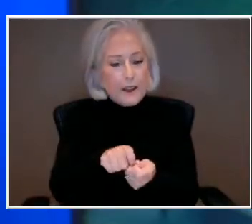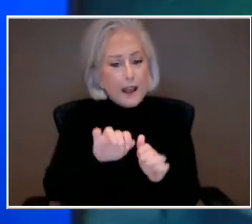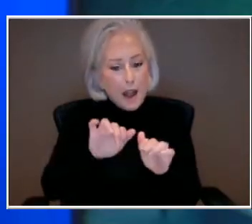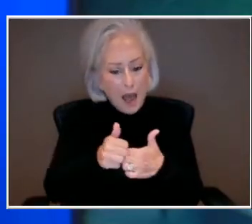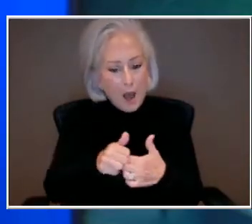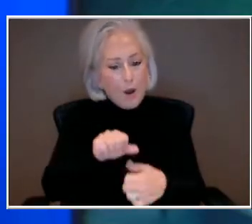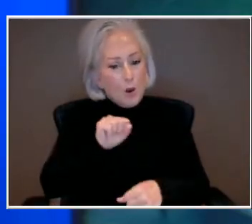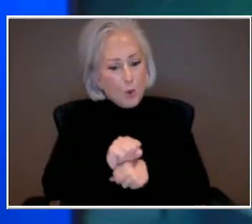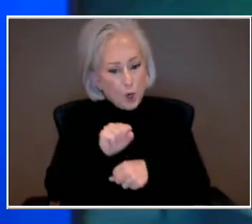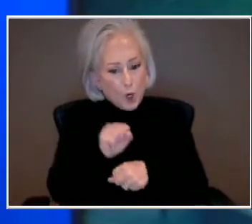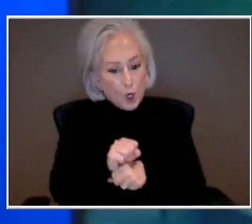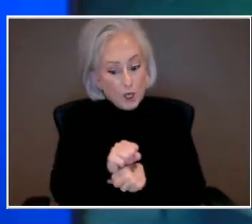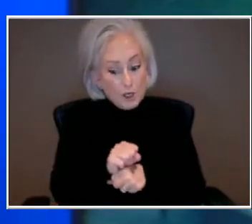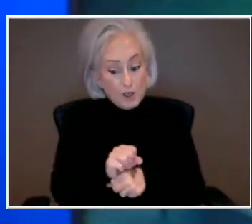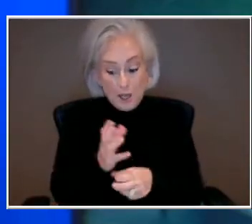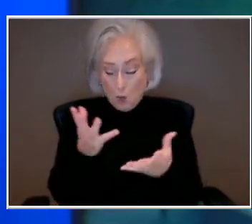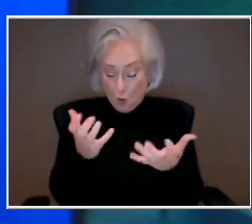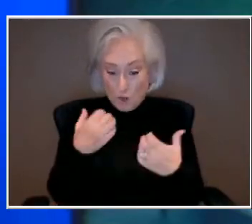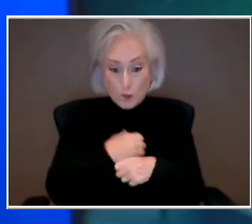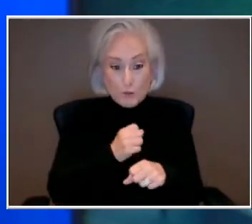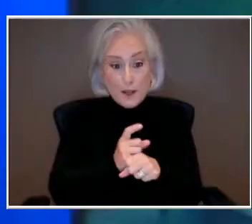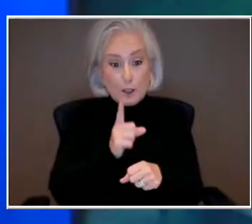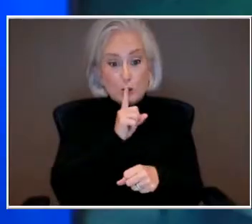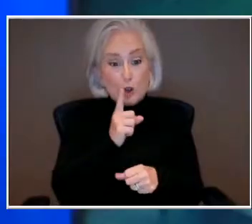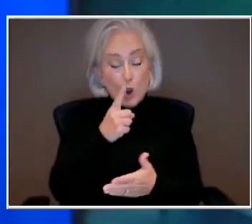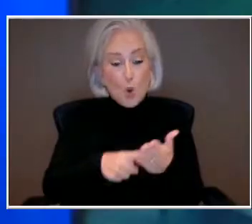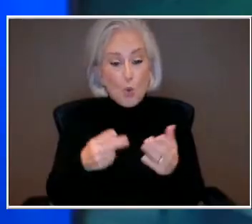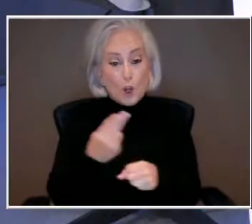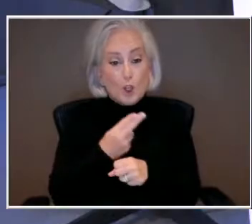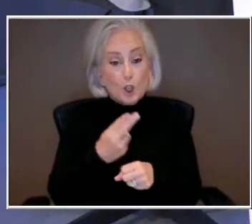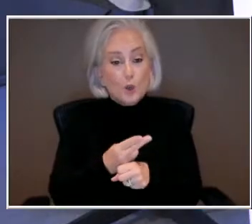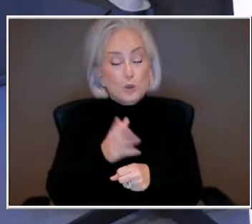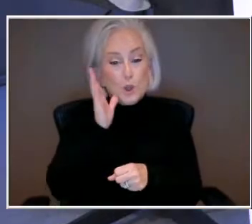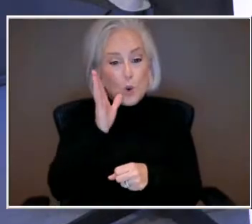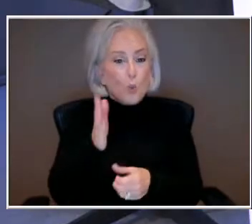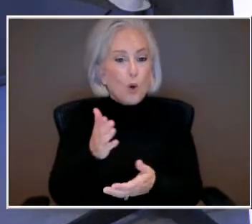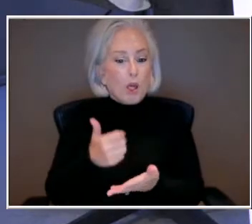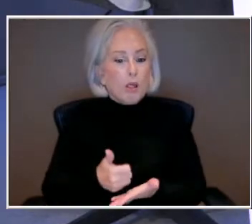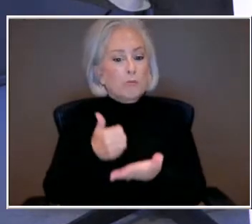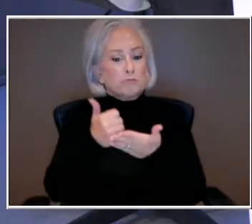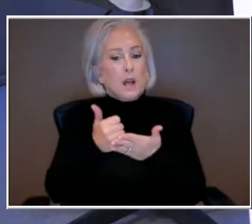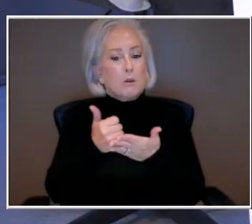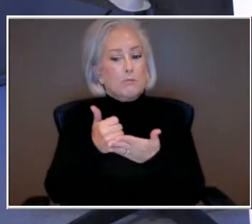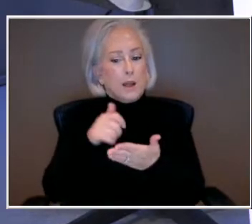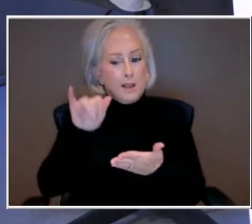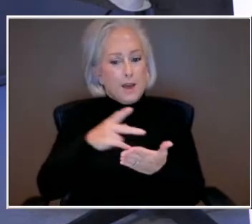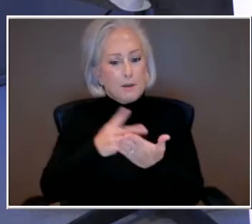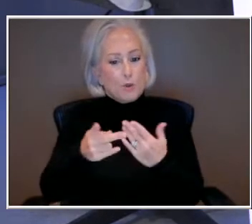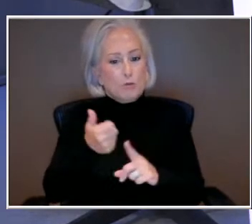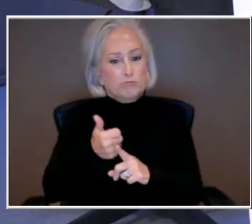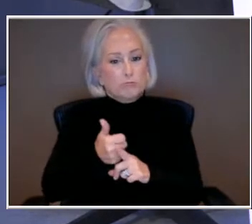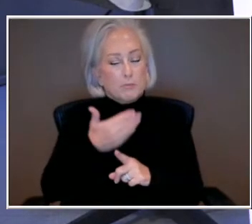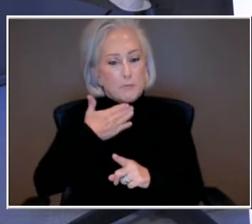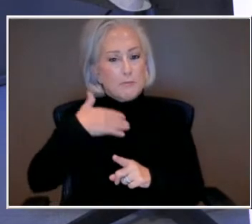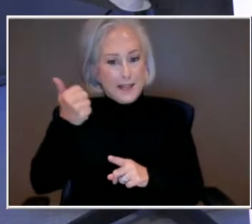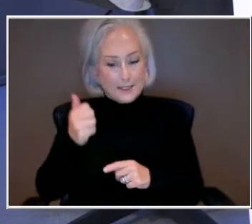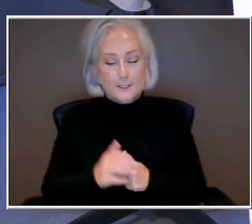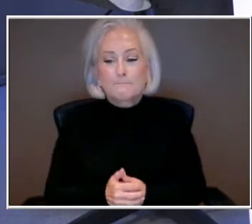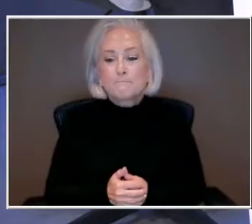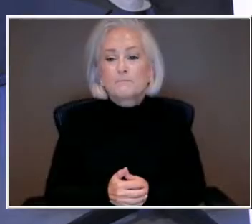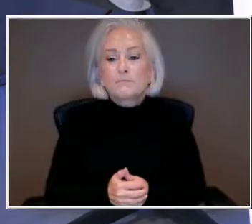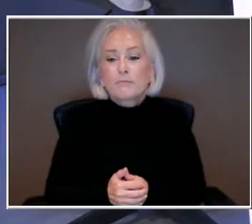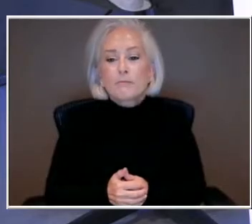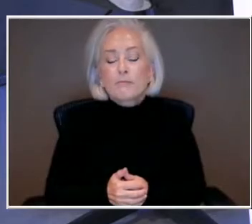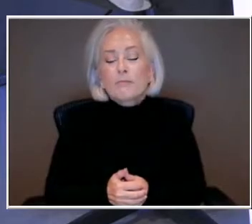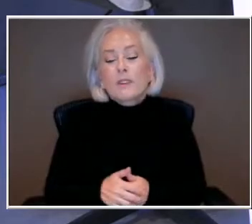using is the best and that helps us do our job the best. The National Cancer Institute is watching AI closely, and researchers believe it